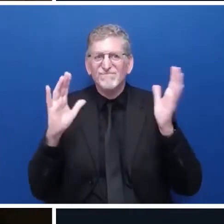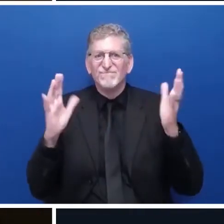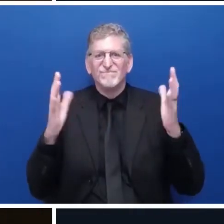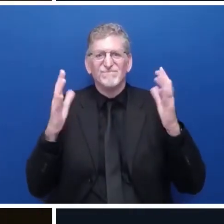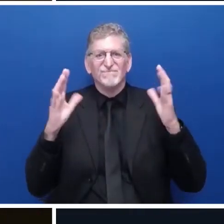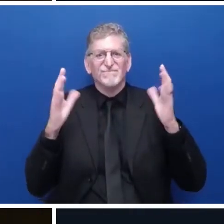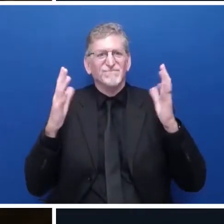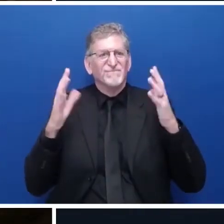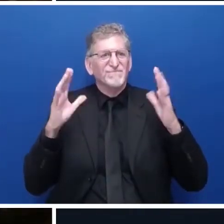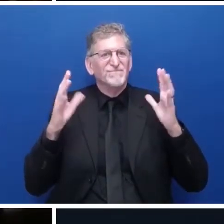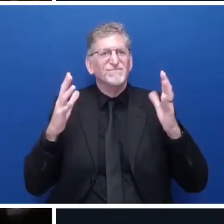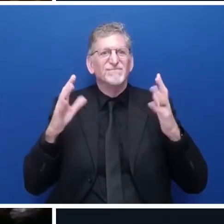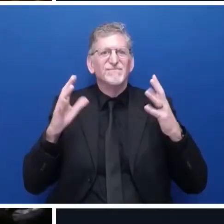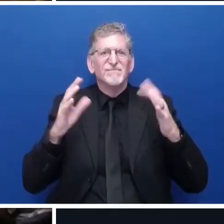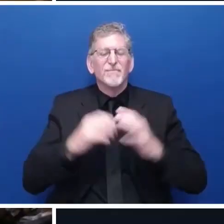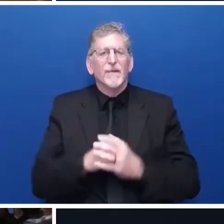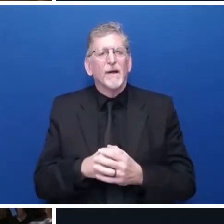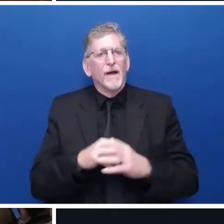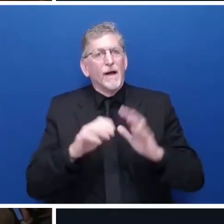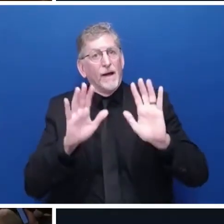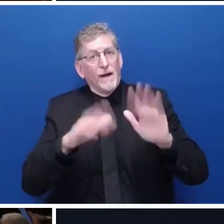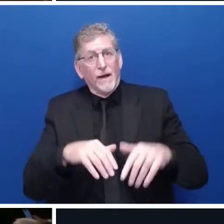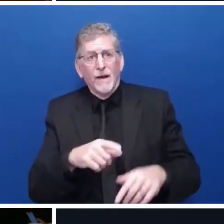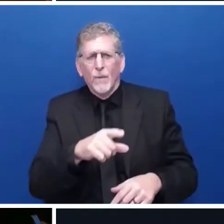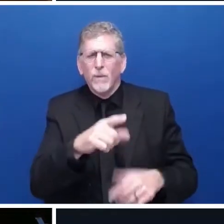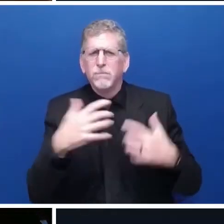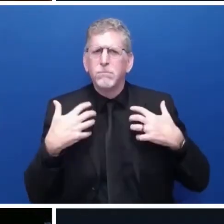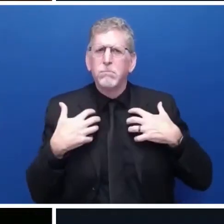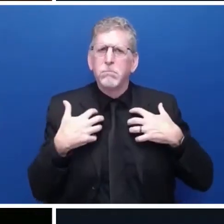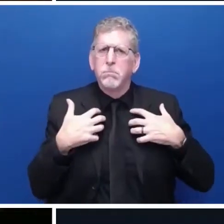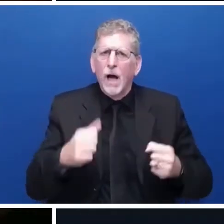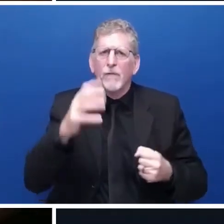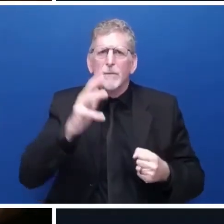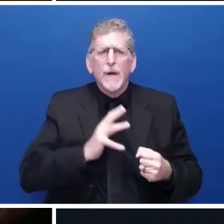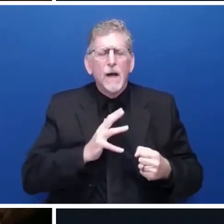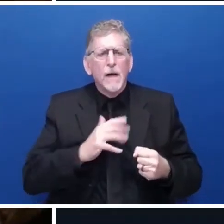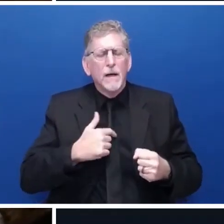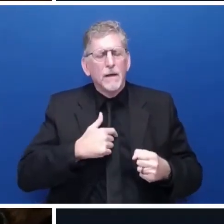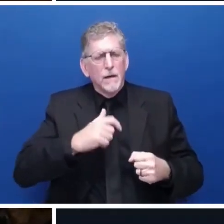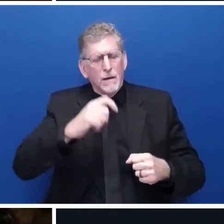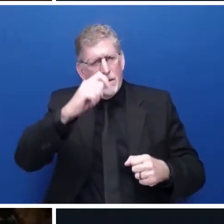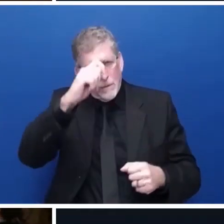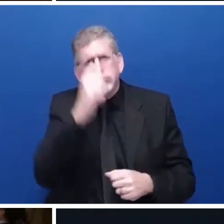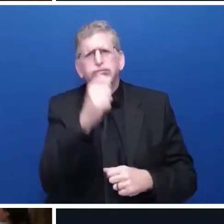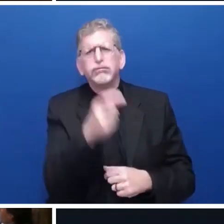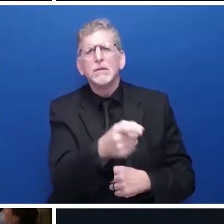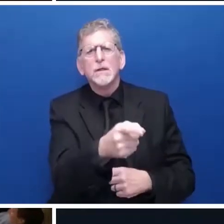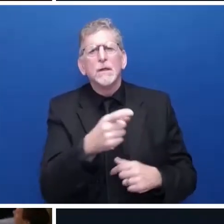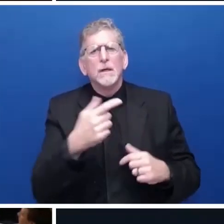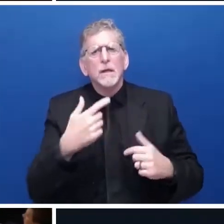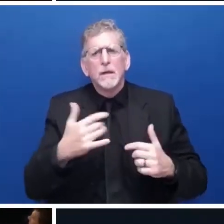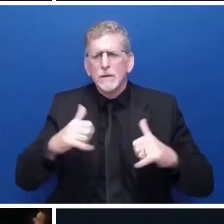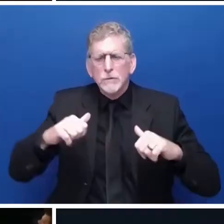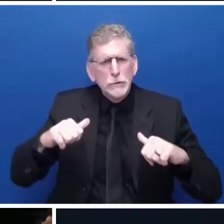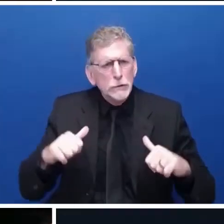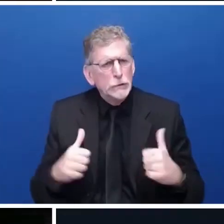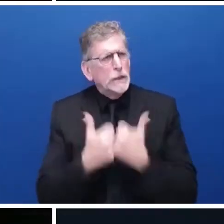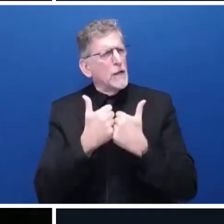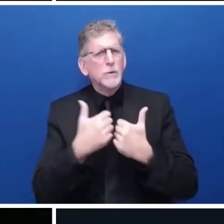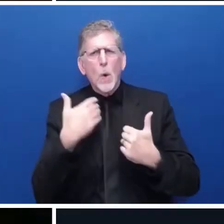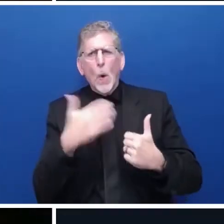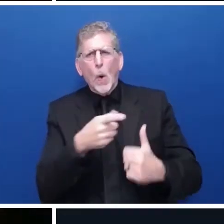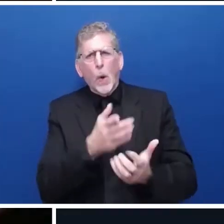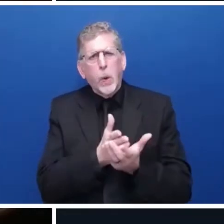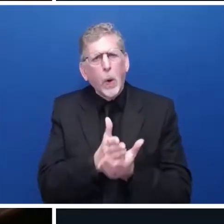So, Buddy, you're a brave man, and we salute you. Even in times of challenge, setback, and immense heartache,